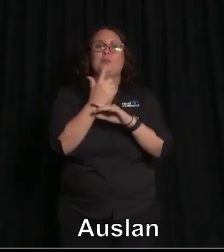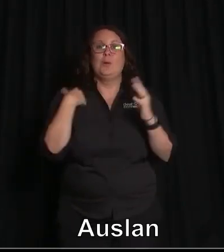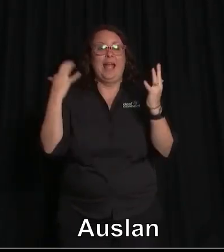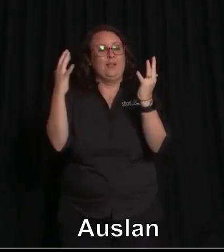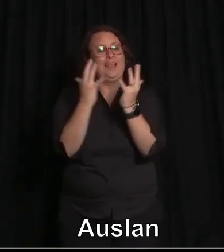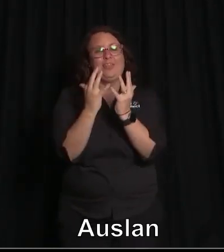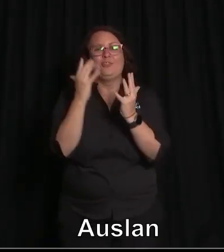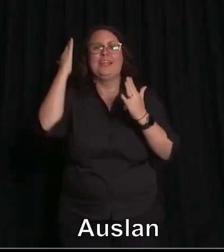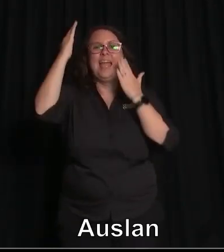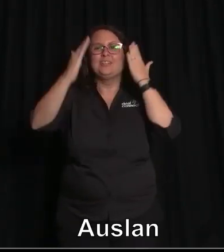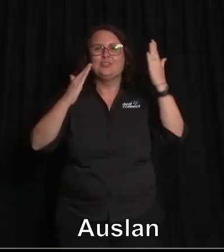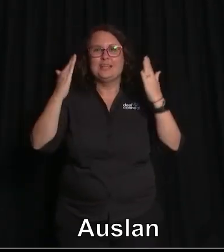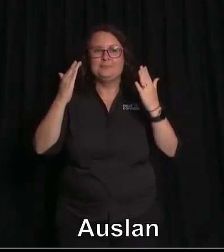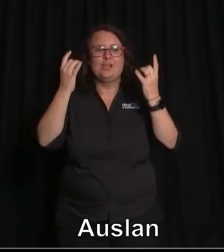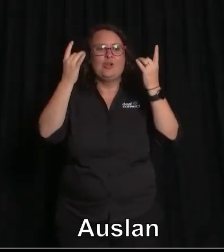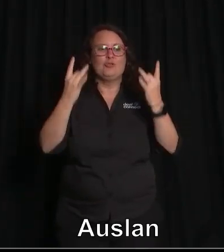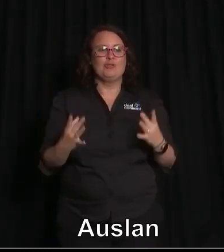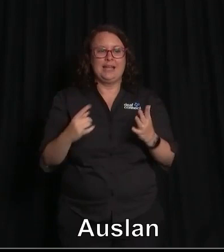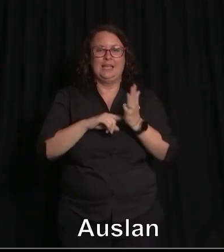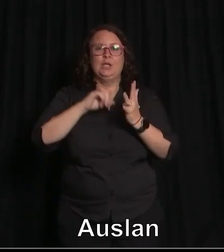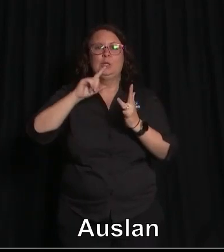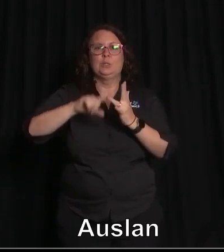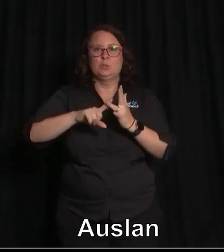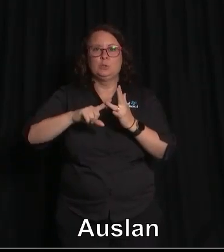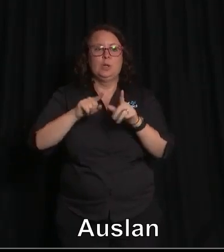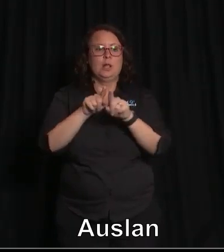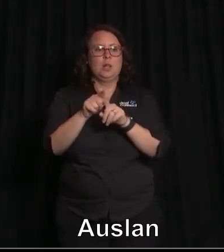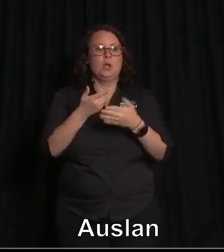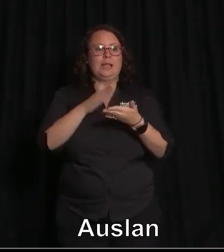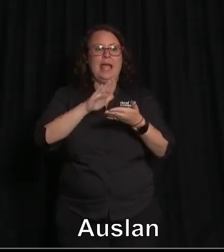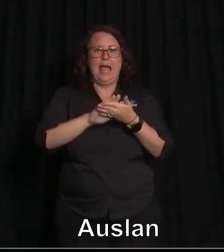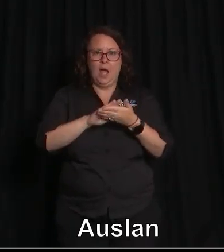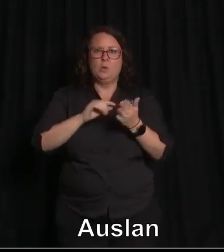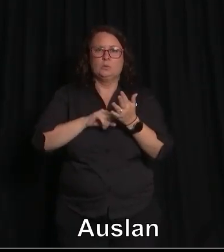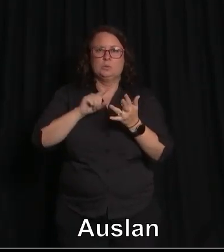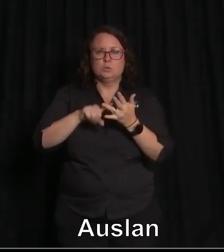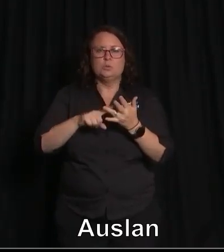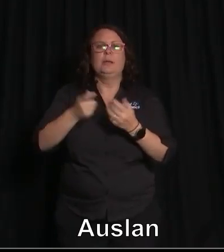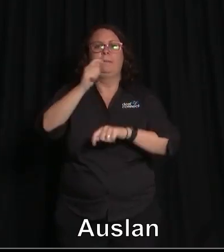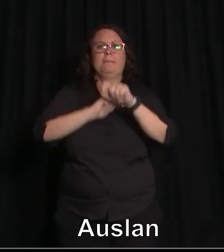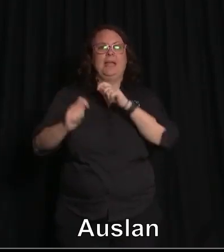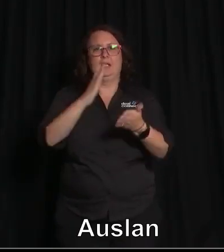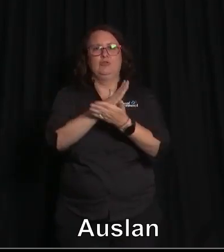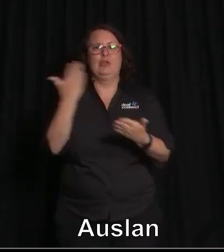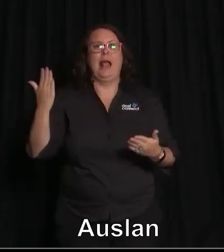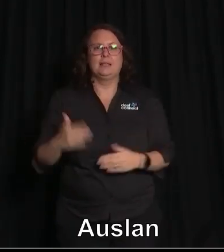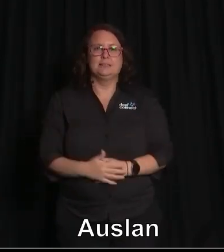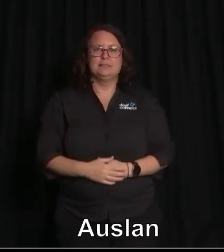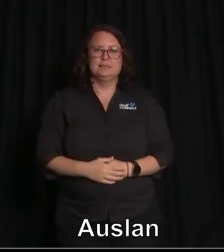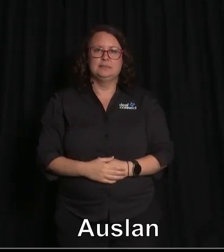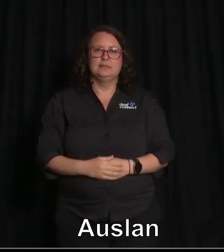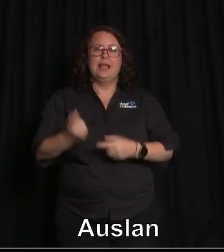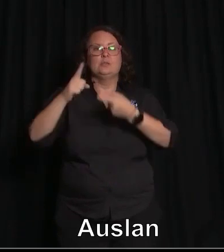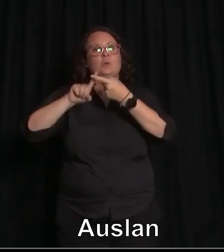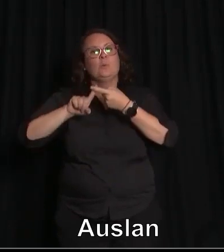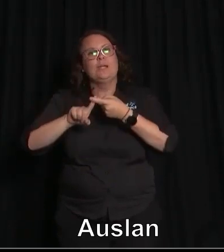and we come back ready to learn the tools of how to take those dreams and make them a reality. And as long as we continue